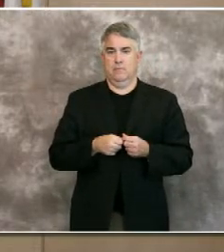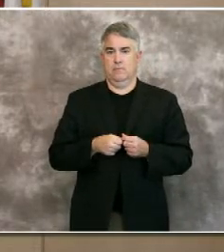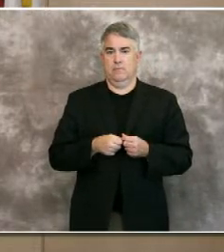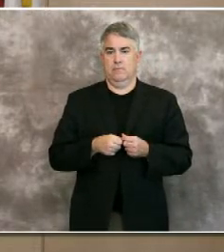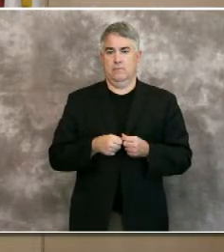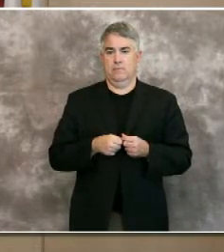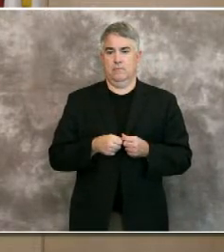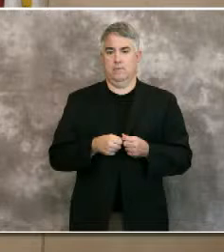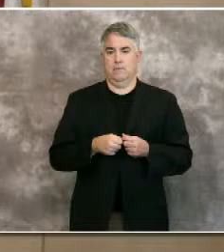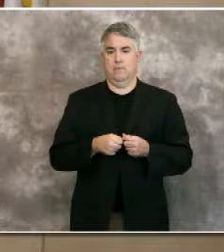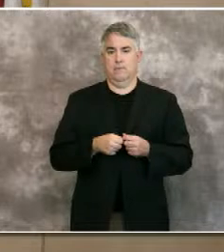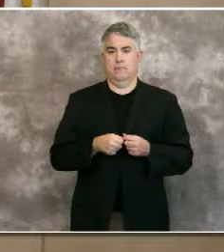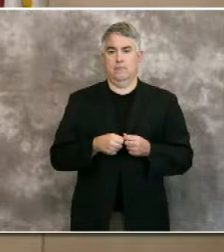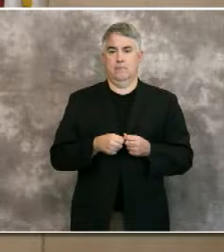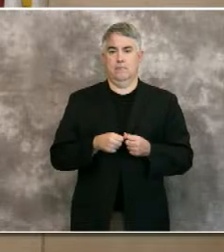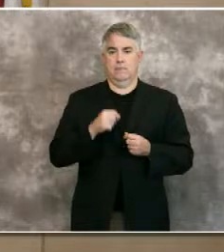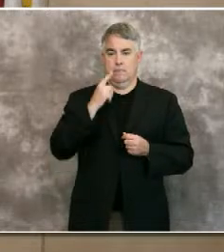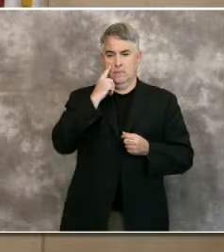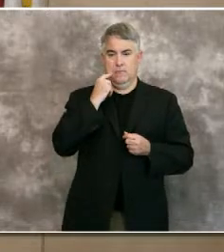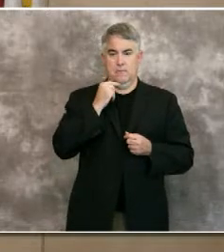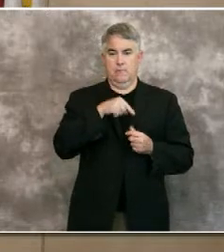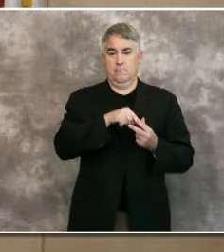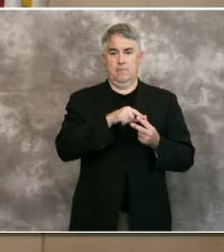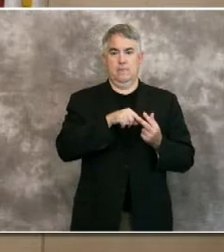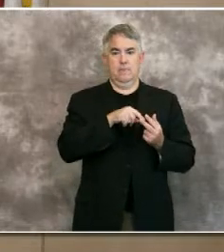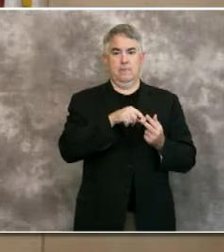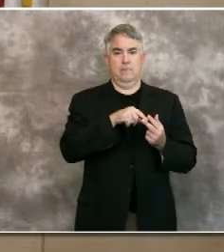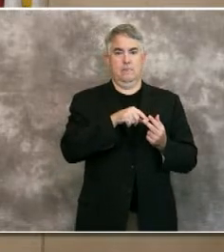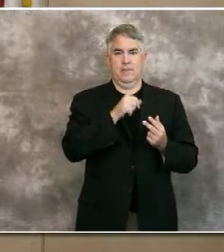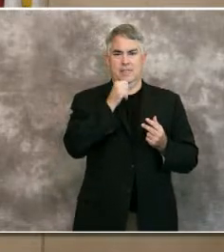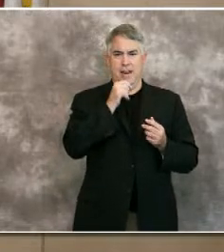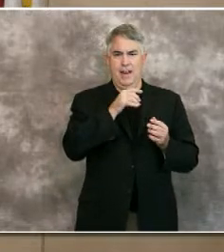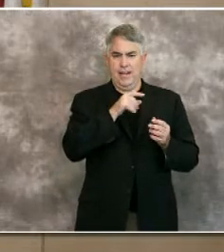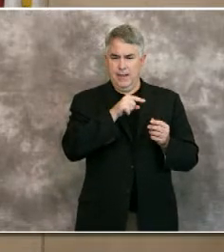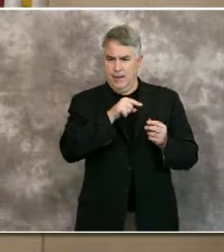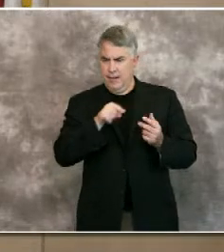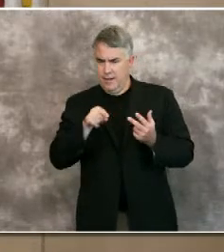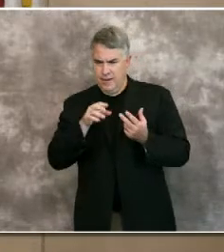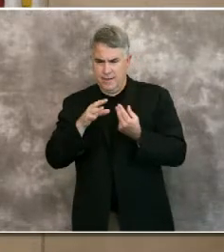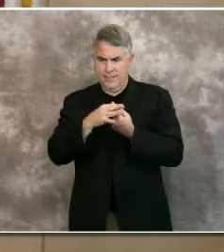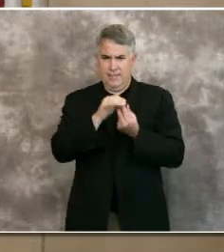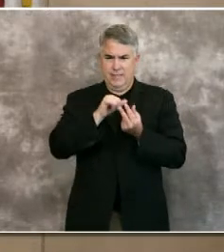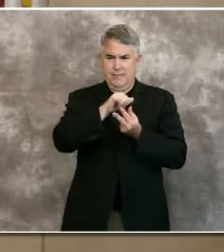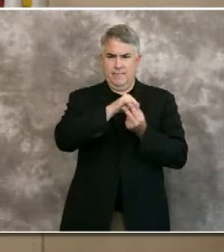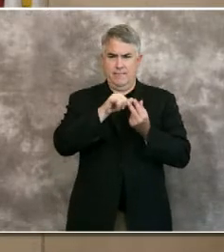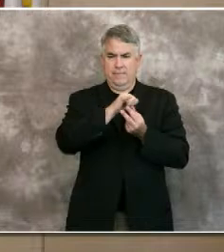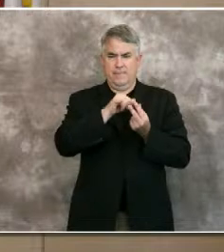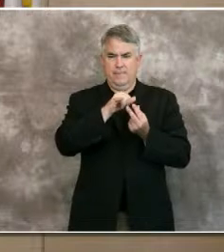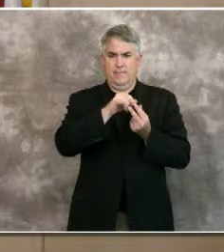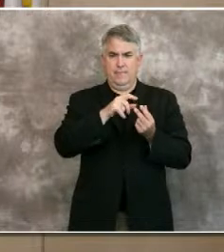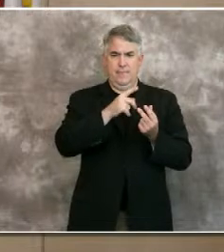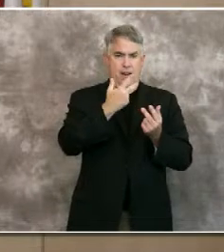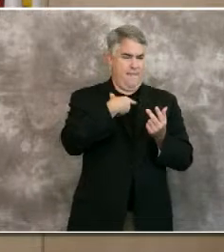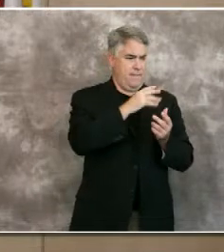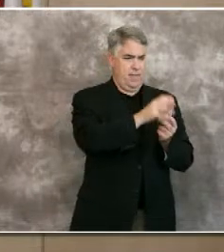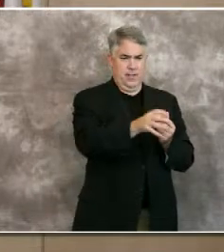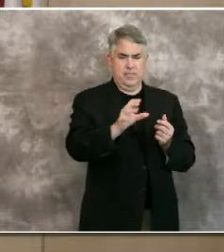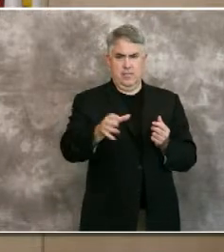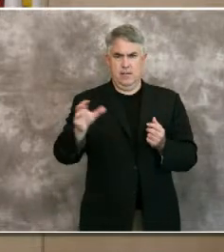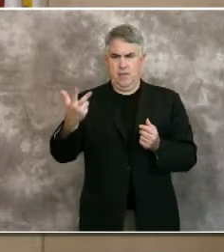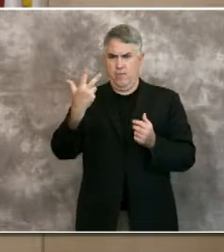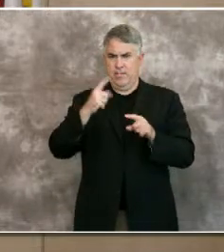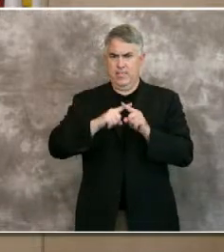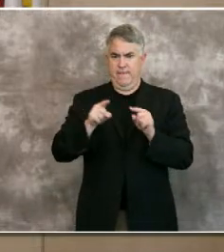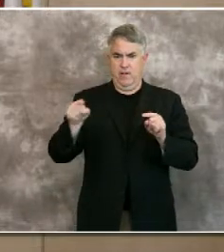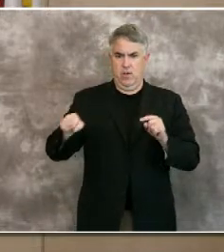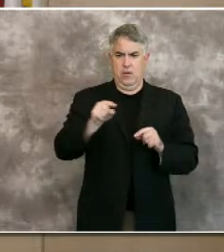be related cases. So 3 or more cases. So the highest number of